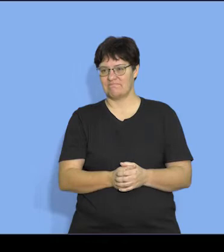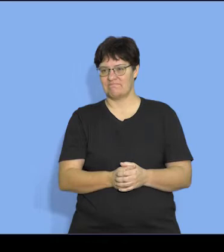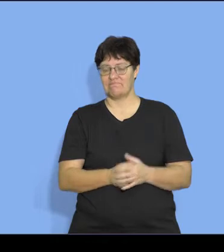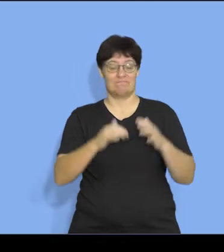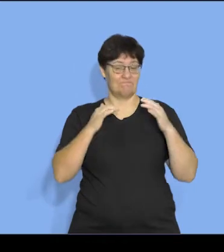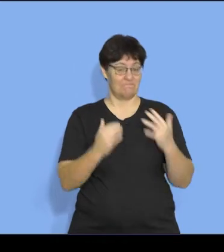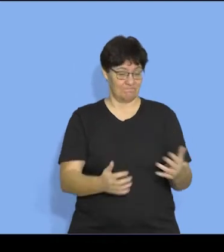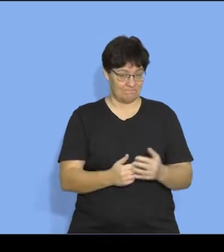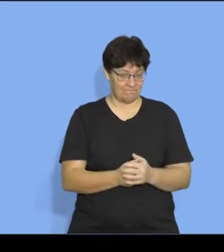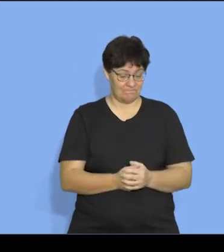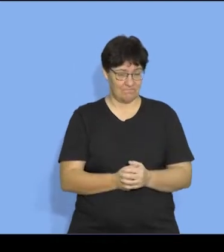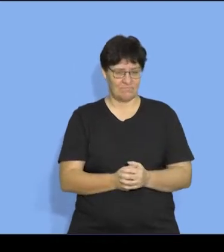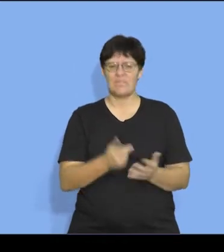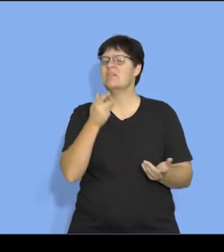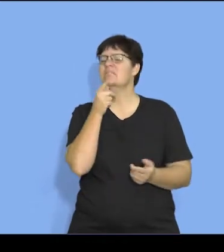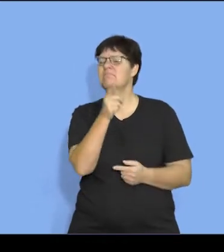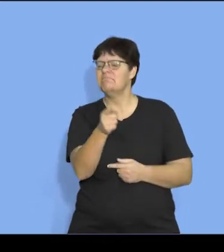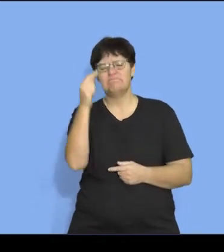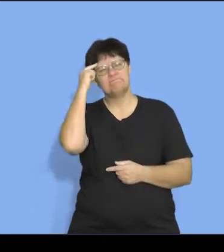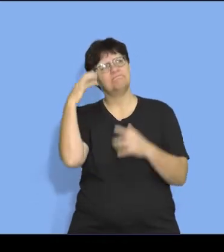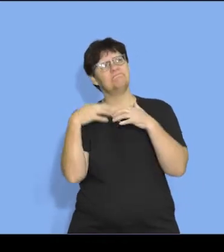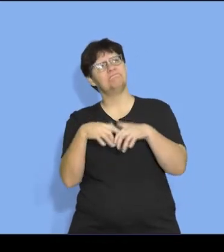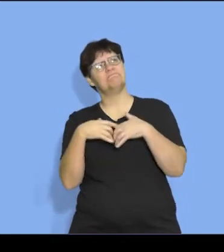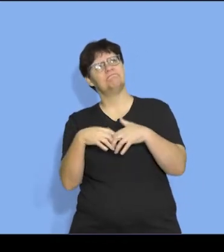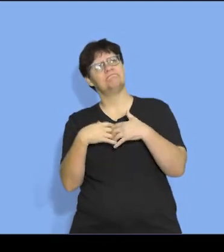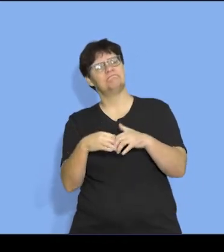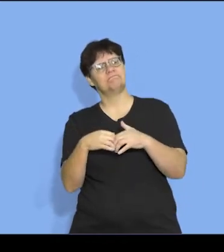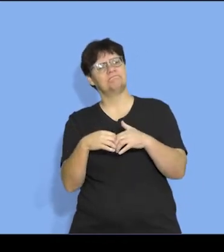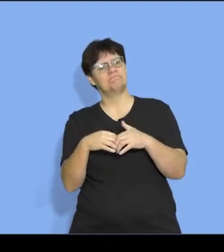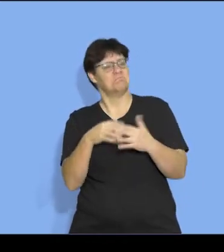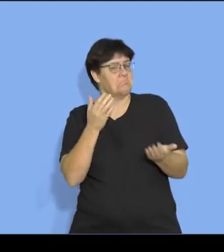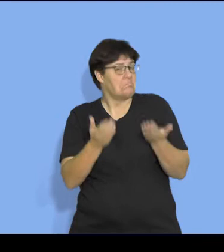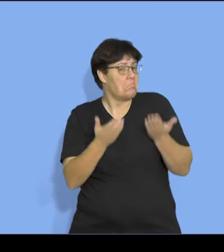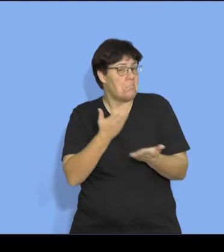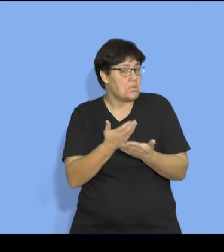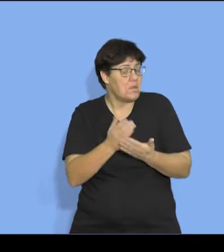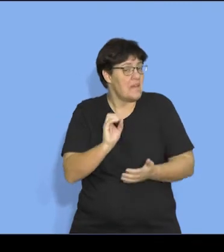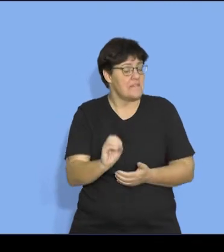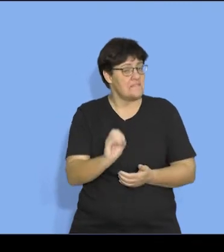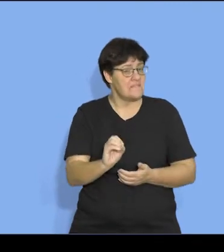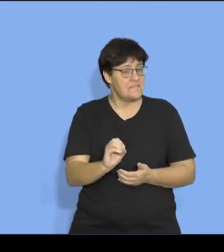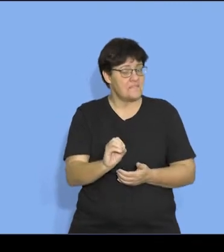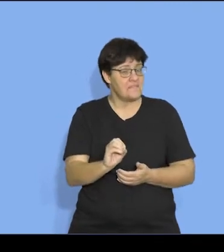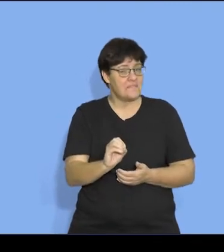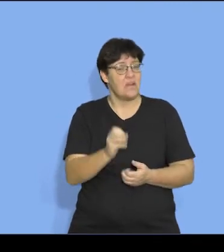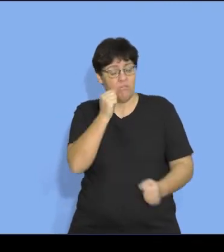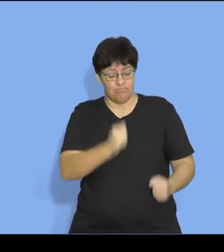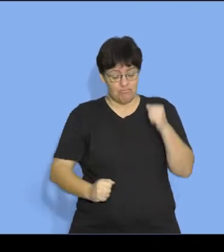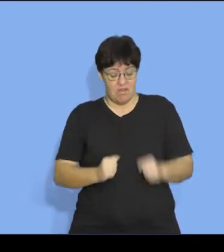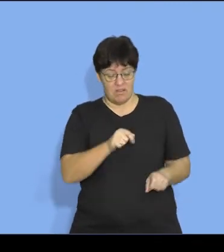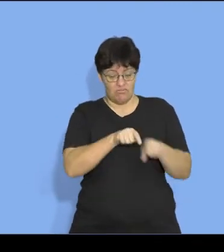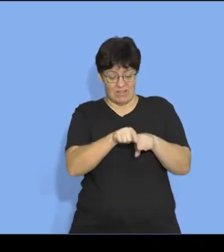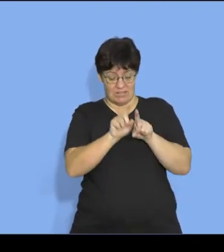So, have you ever thought about this? Is it possible to run a race and yet